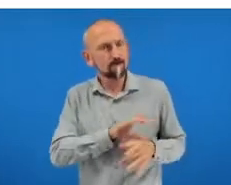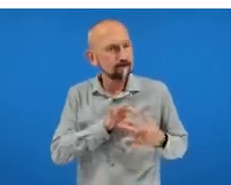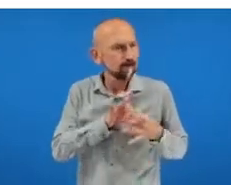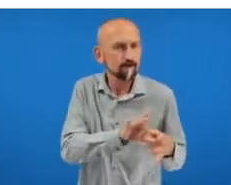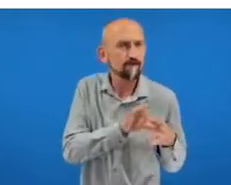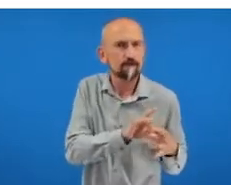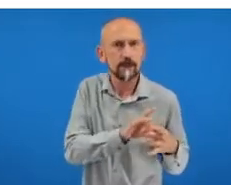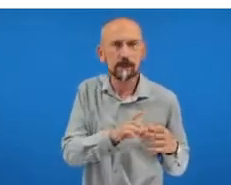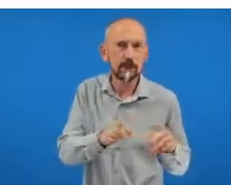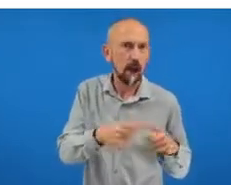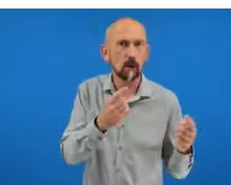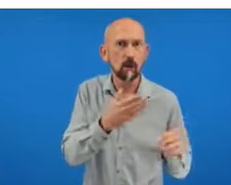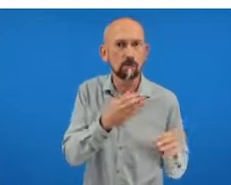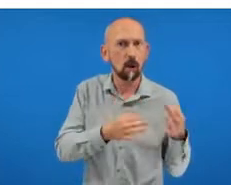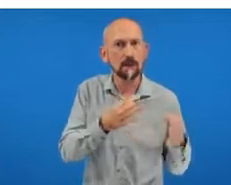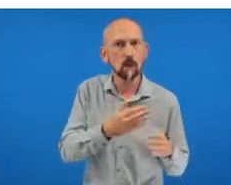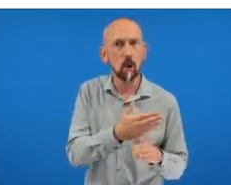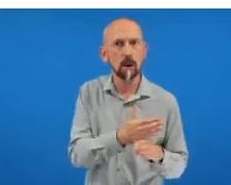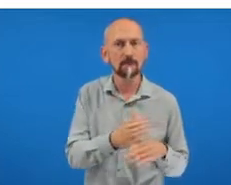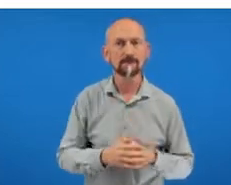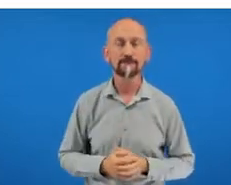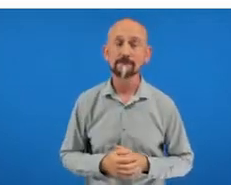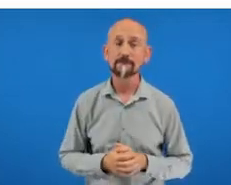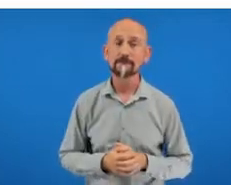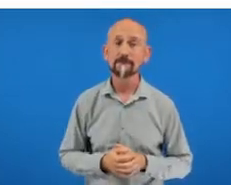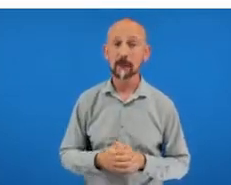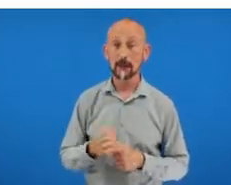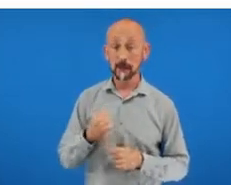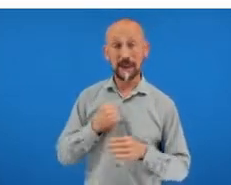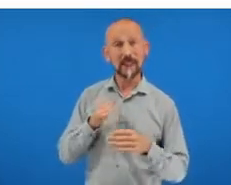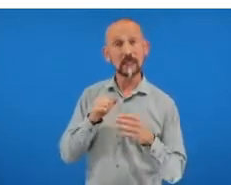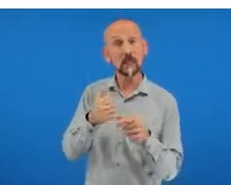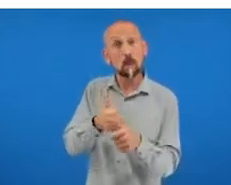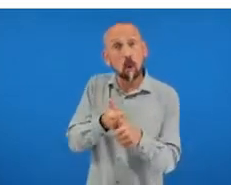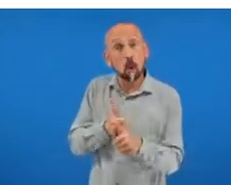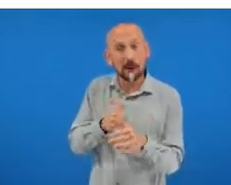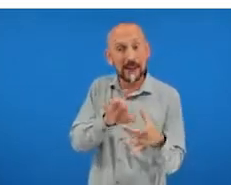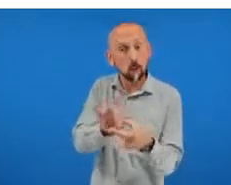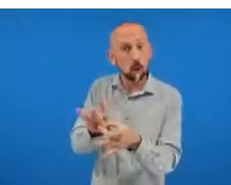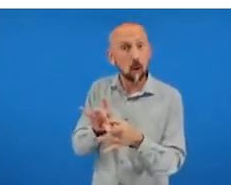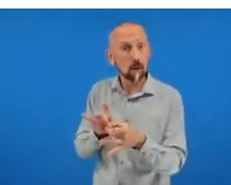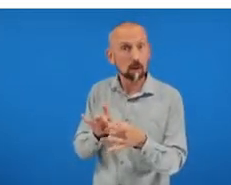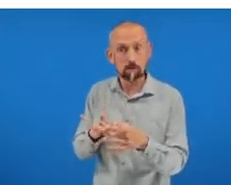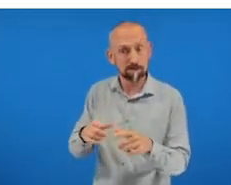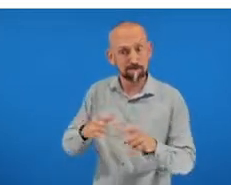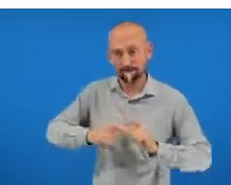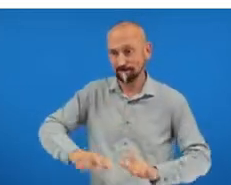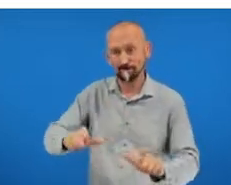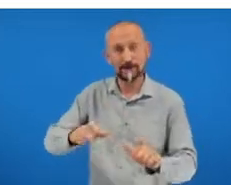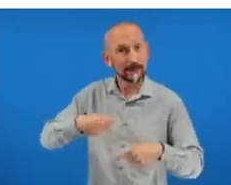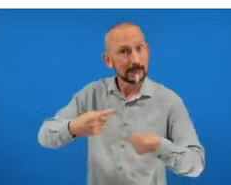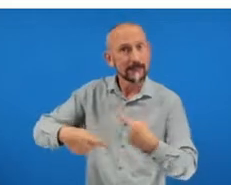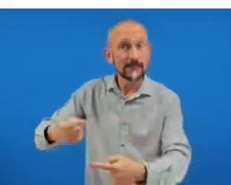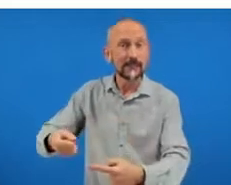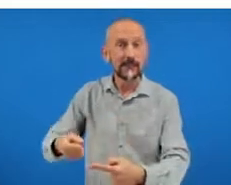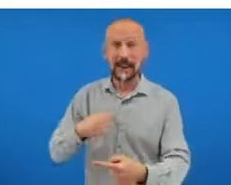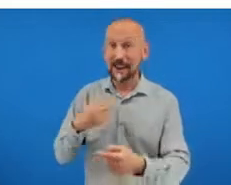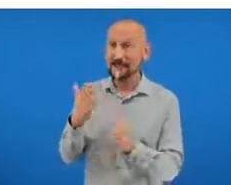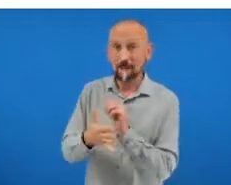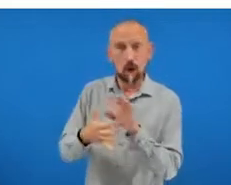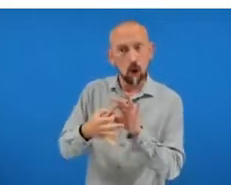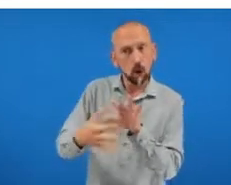support network. I've never lost touch with those that I worked with in psychology before I became elected, and